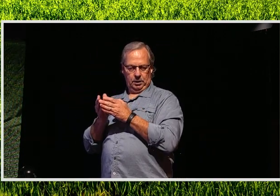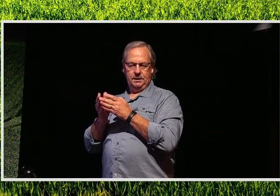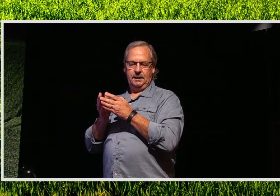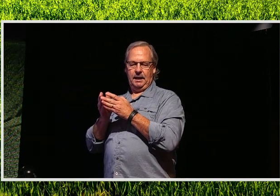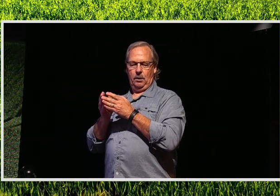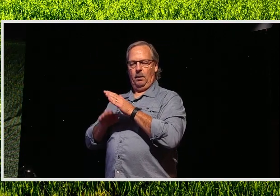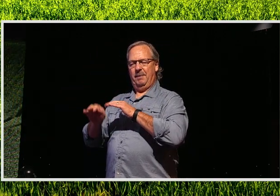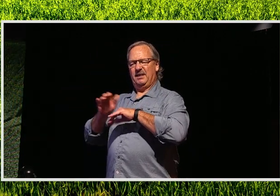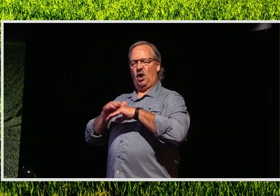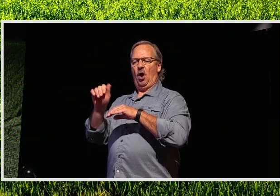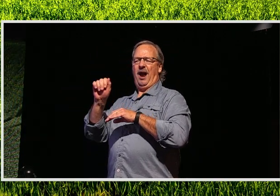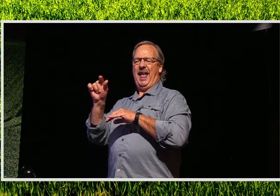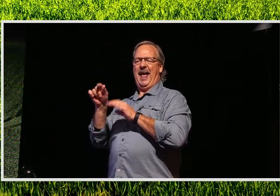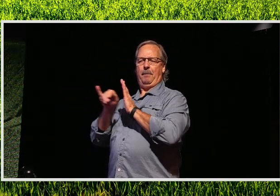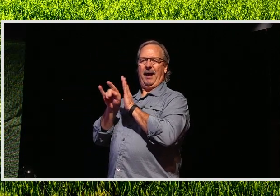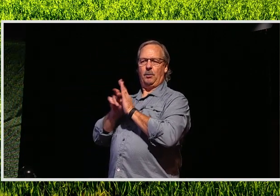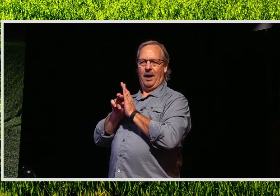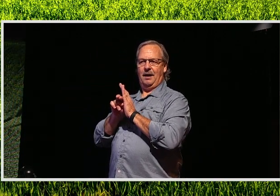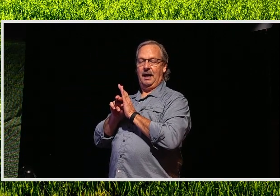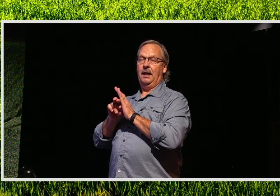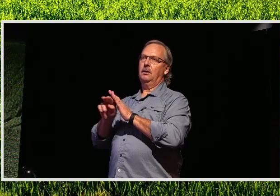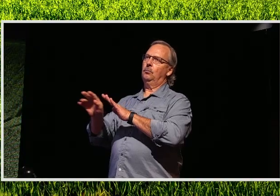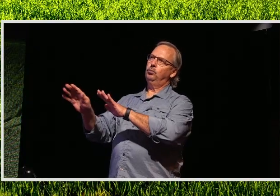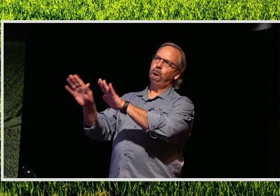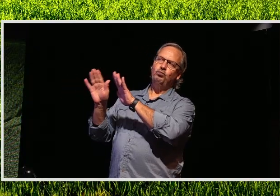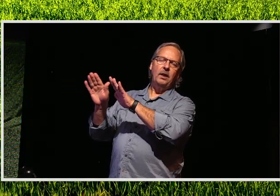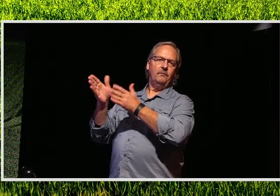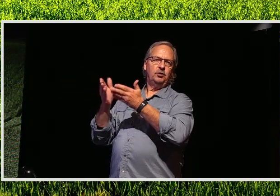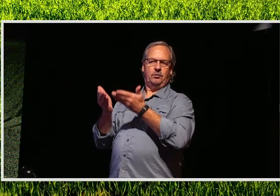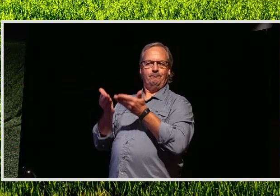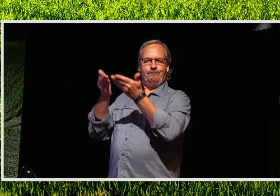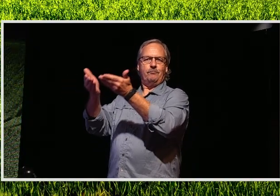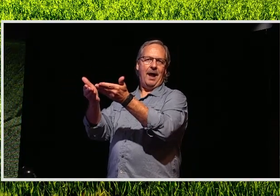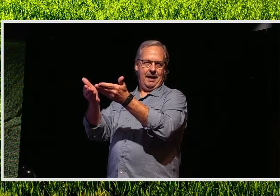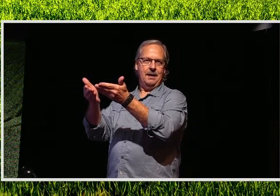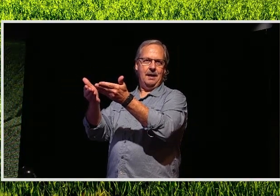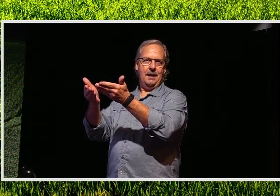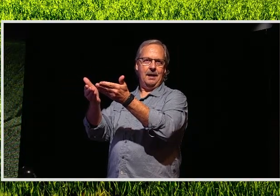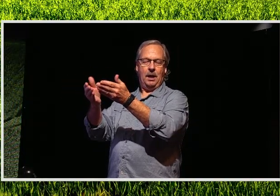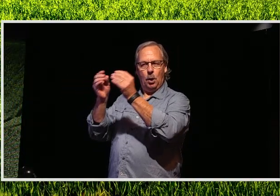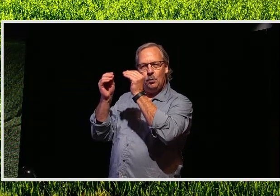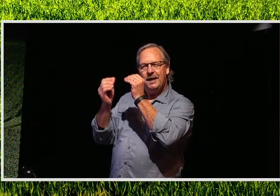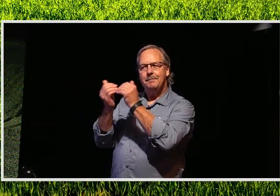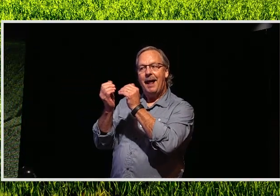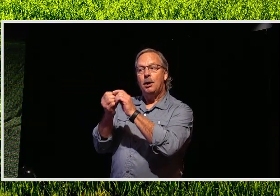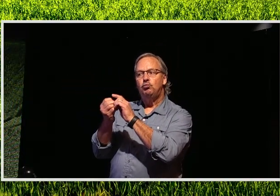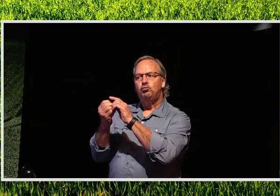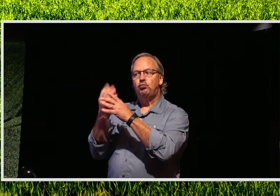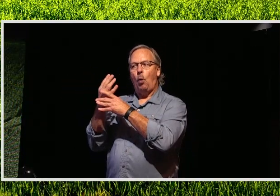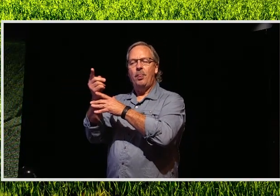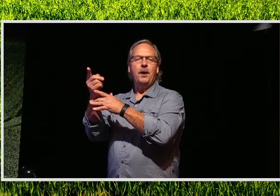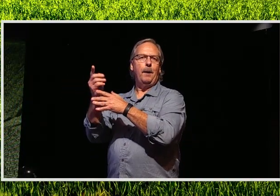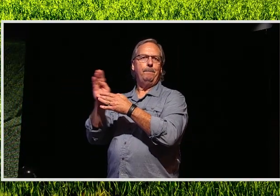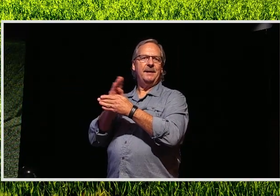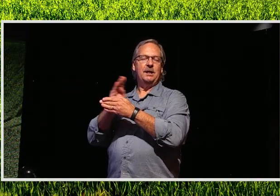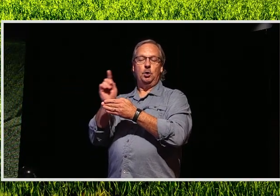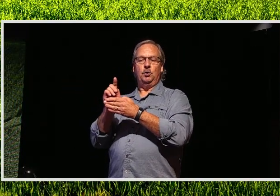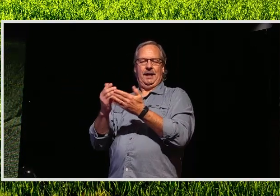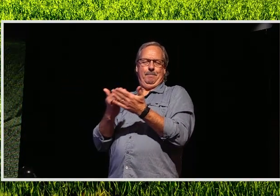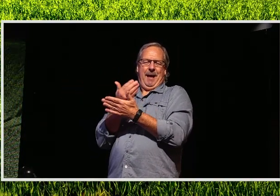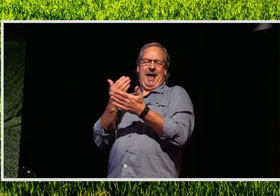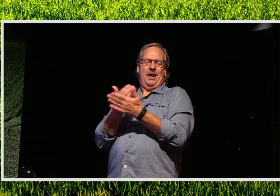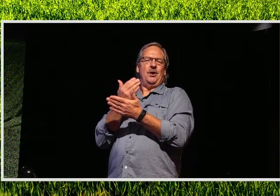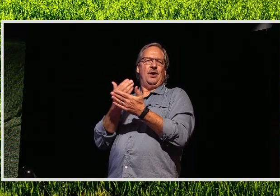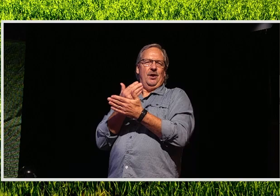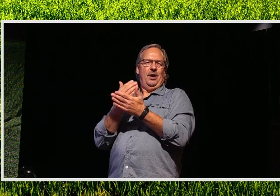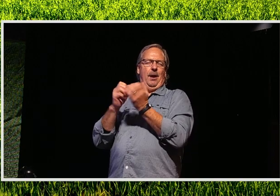agriculture background and the exceptional service that we provide. We teach them how to grow their businesses using modern marketing